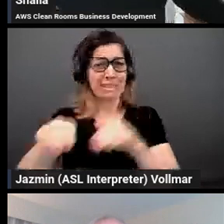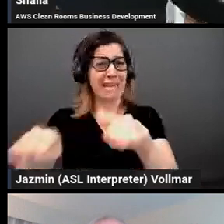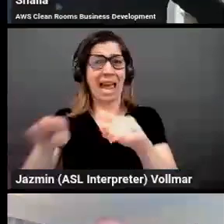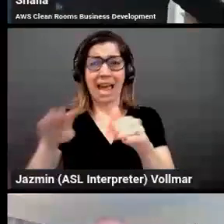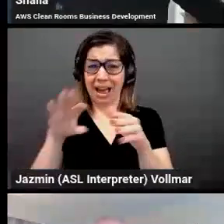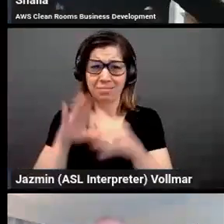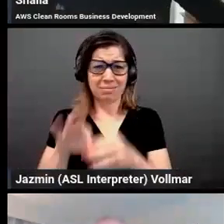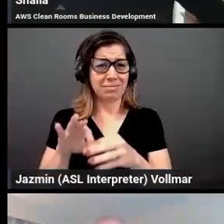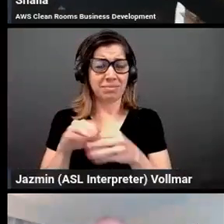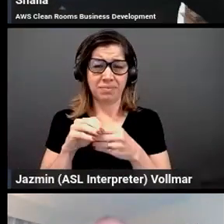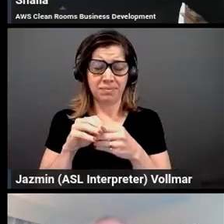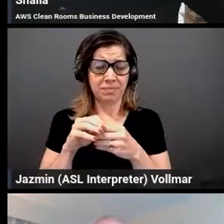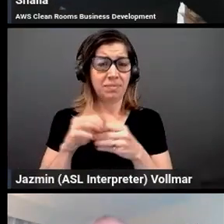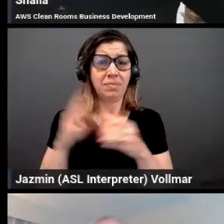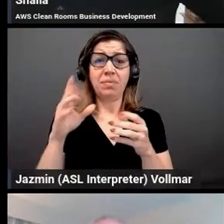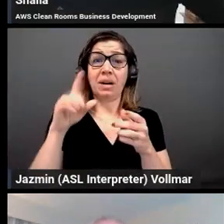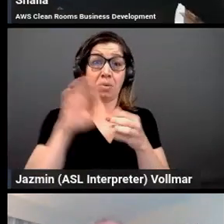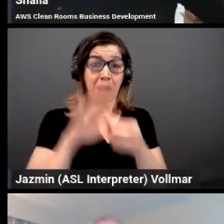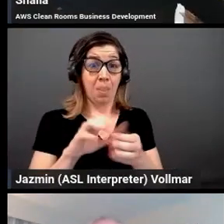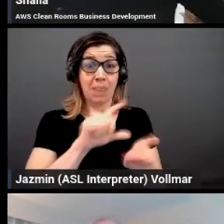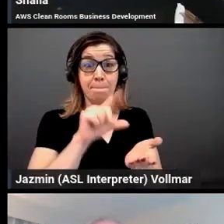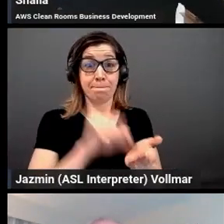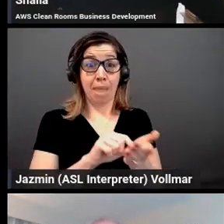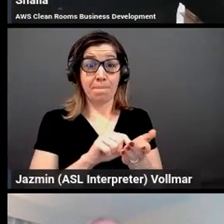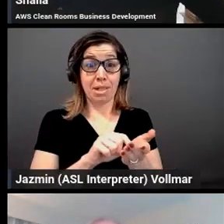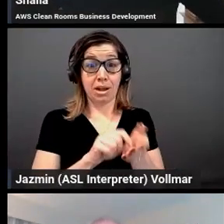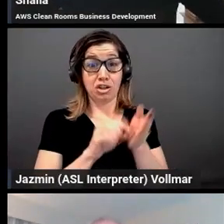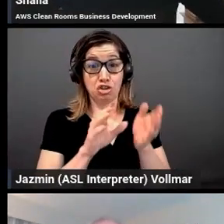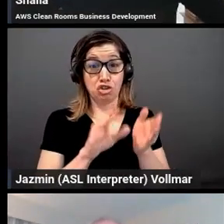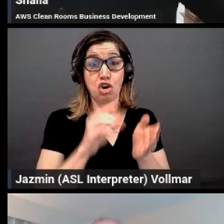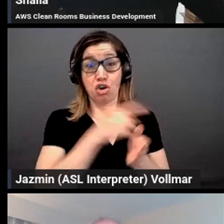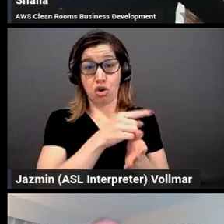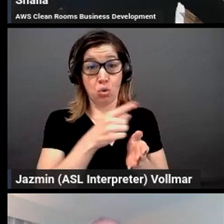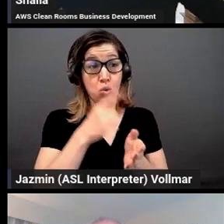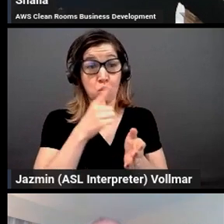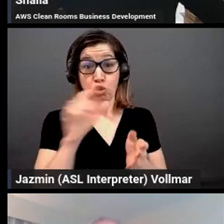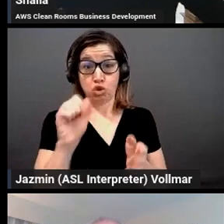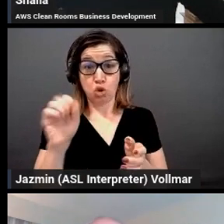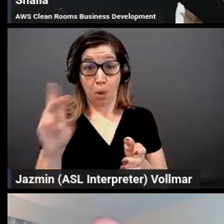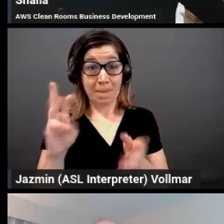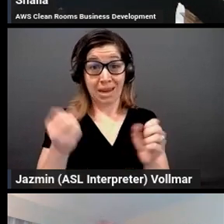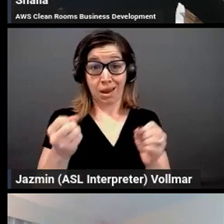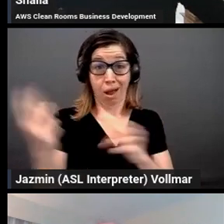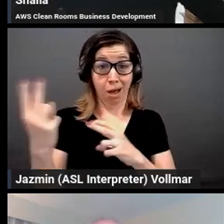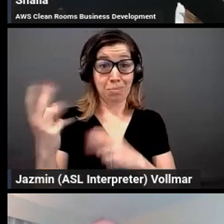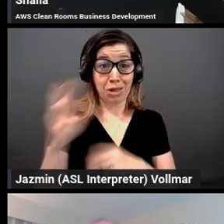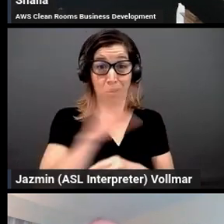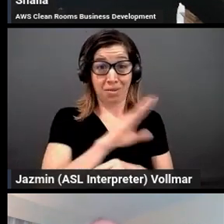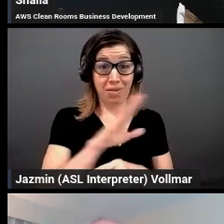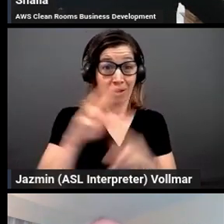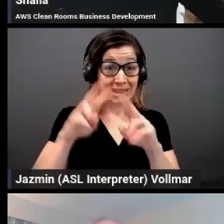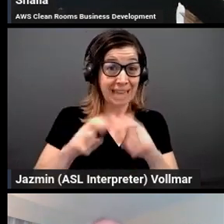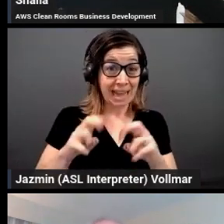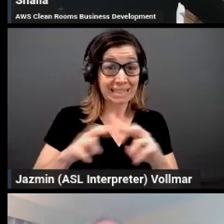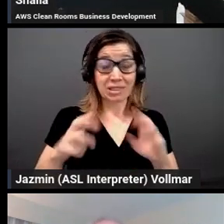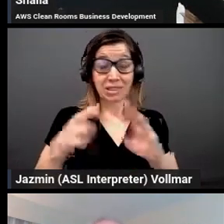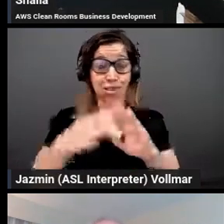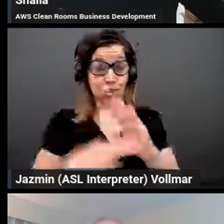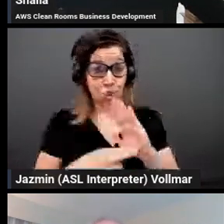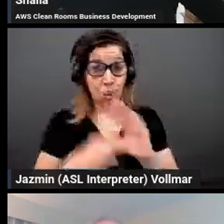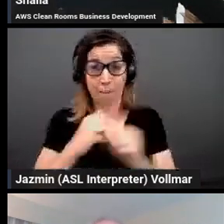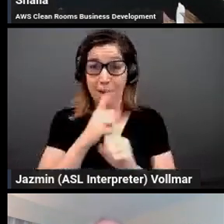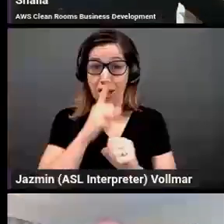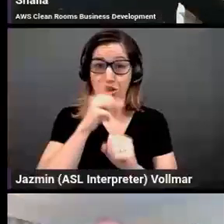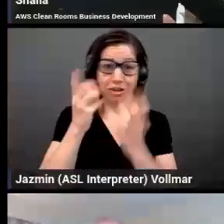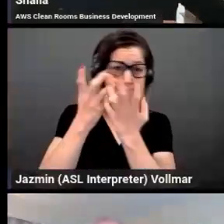the publisher, the social media firm, uploaded their analysis rule Yep. and made sure that all of that tied up. So